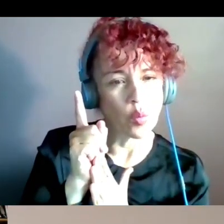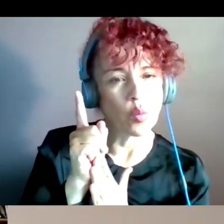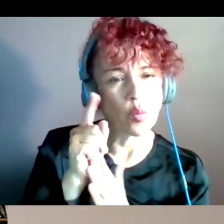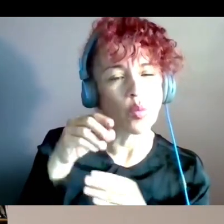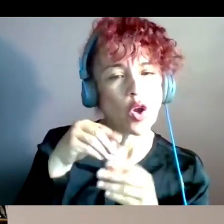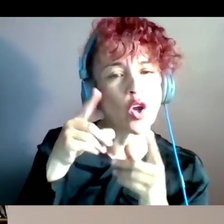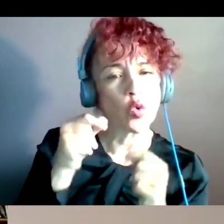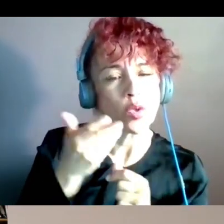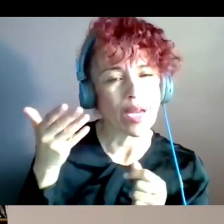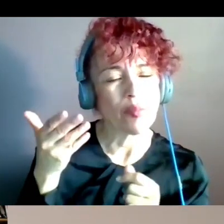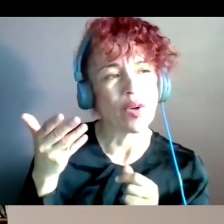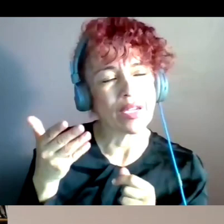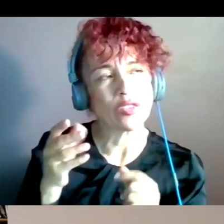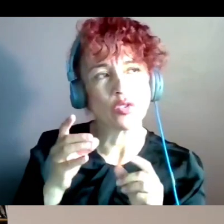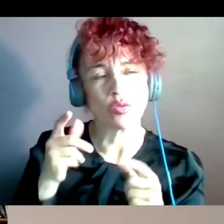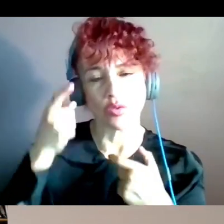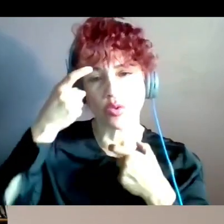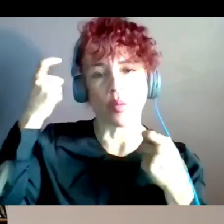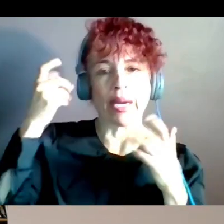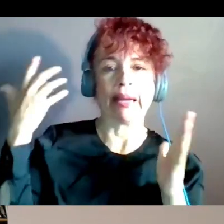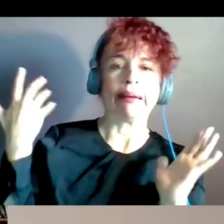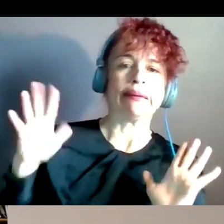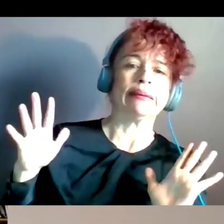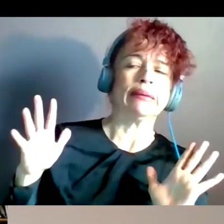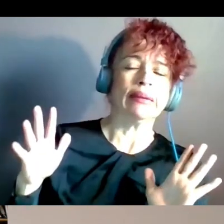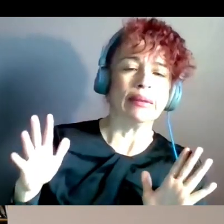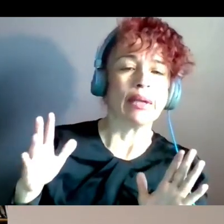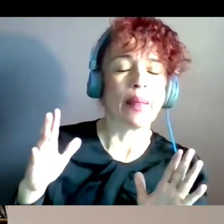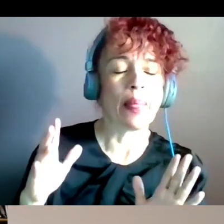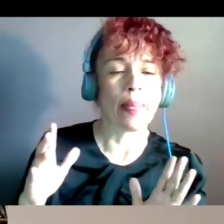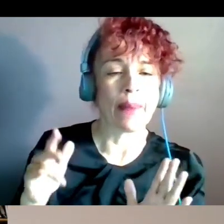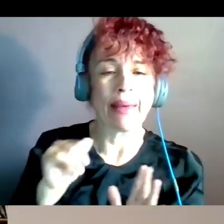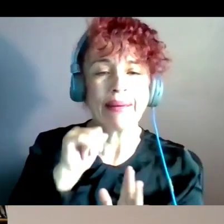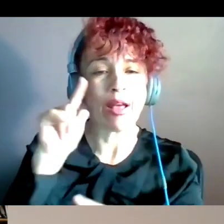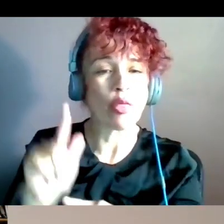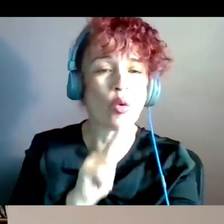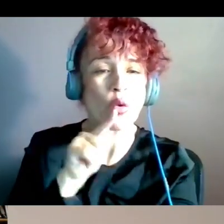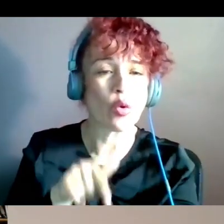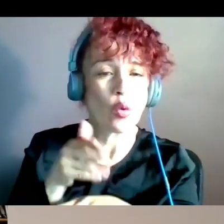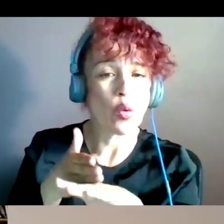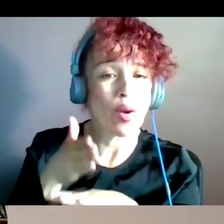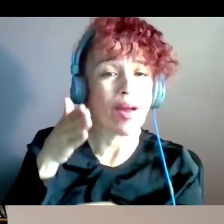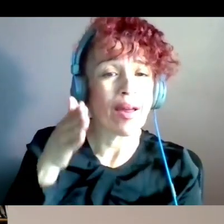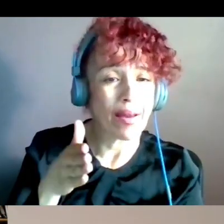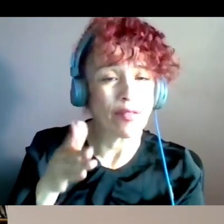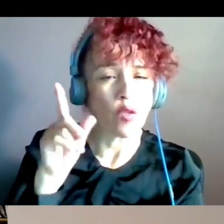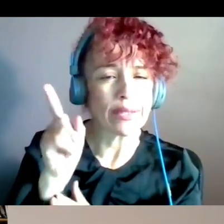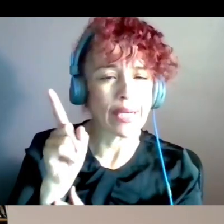do something unless it was dramatic. And not too long after, and I'm going off camera for a